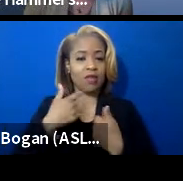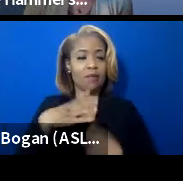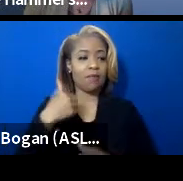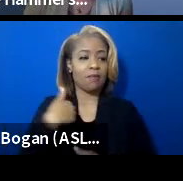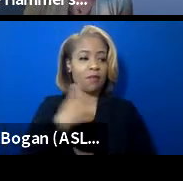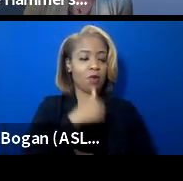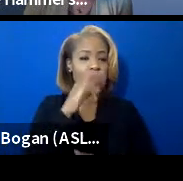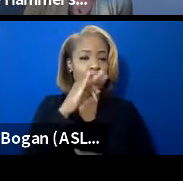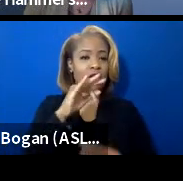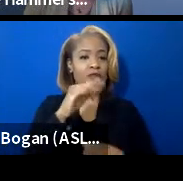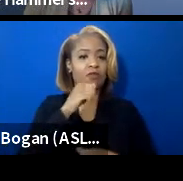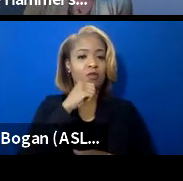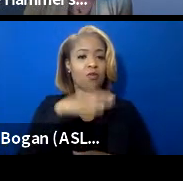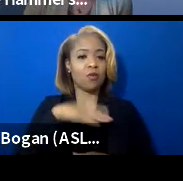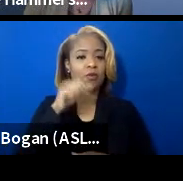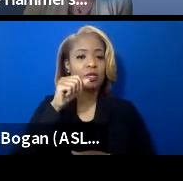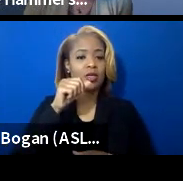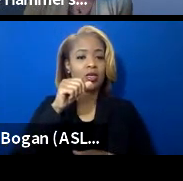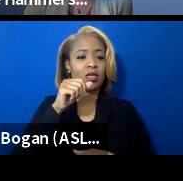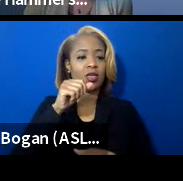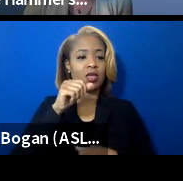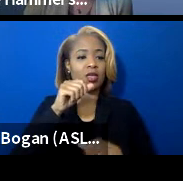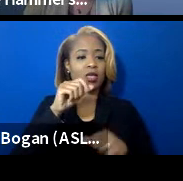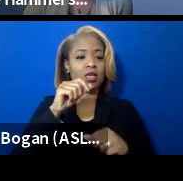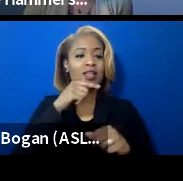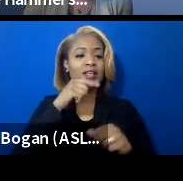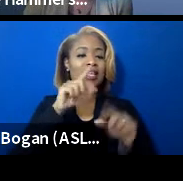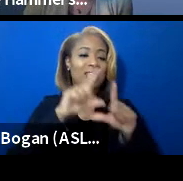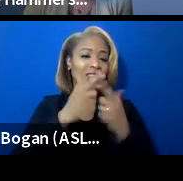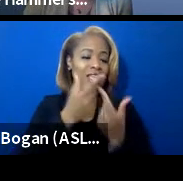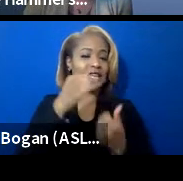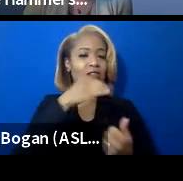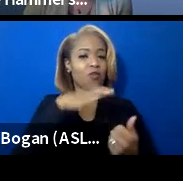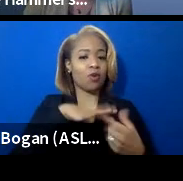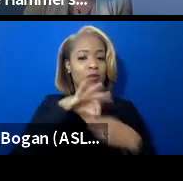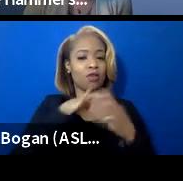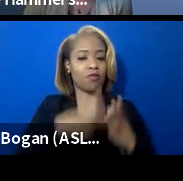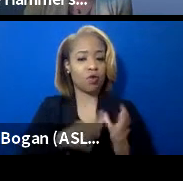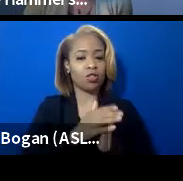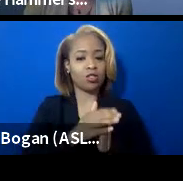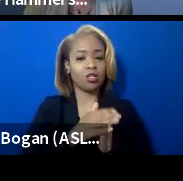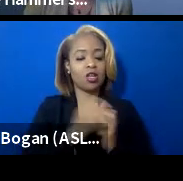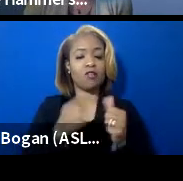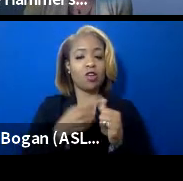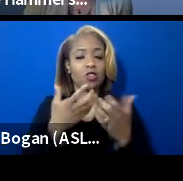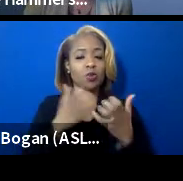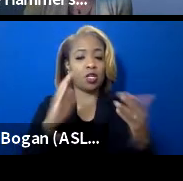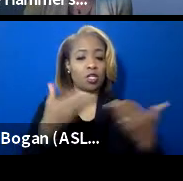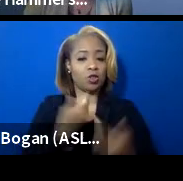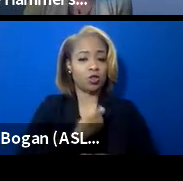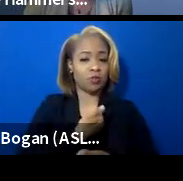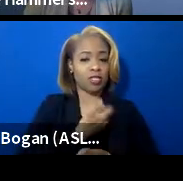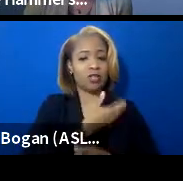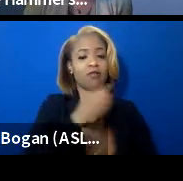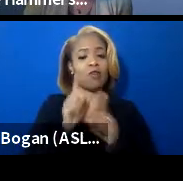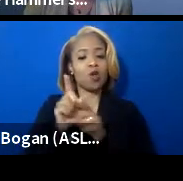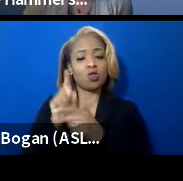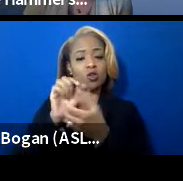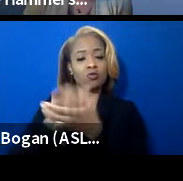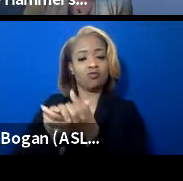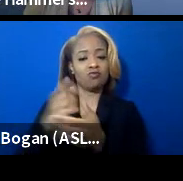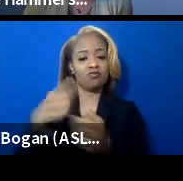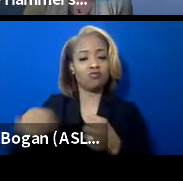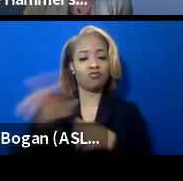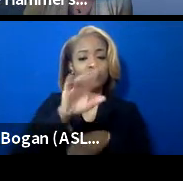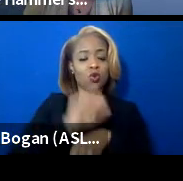so I thank you for this opportunity. I want to do 2 things today: introduce myself and congratulate you on your work.